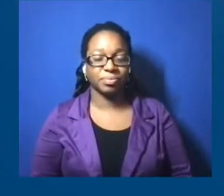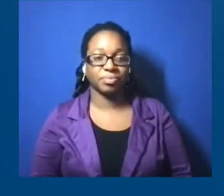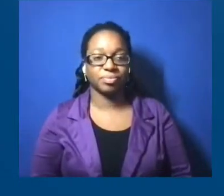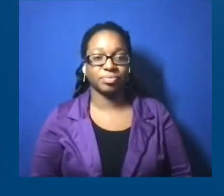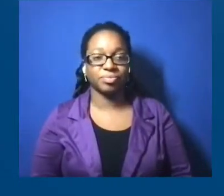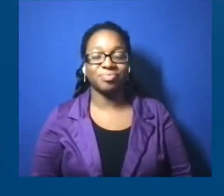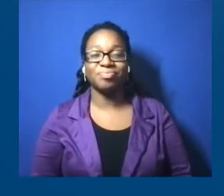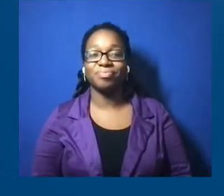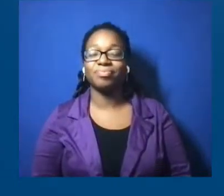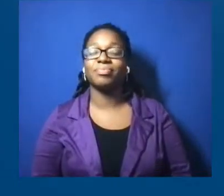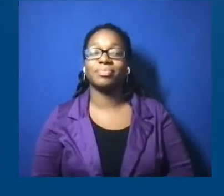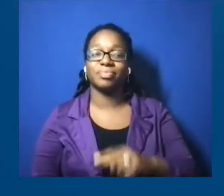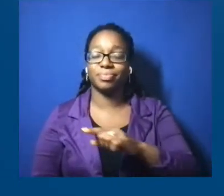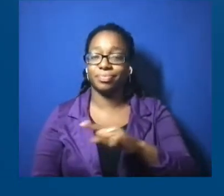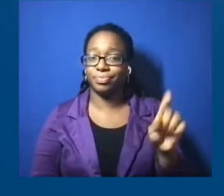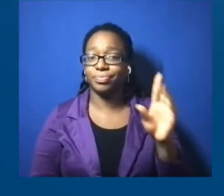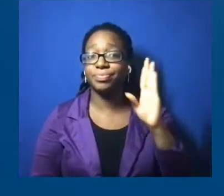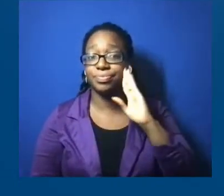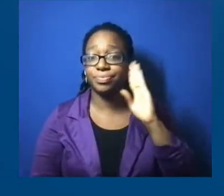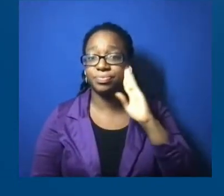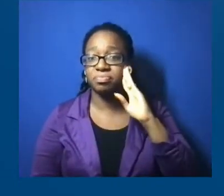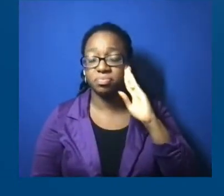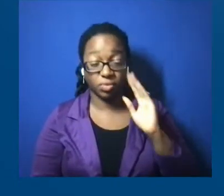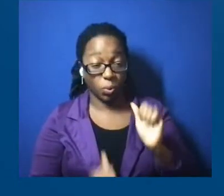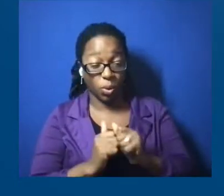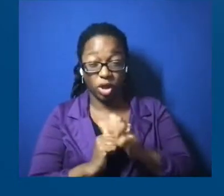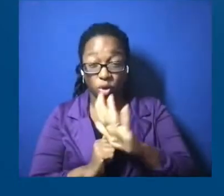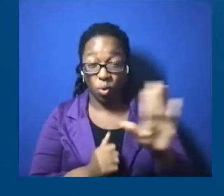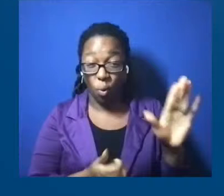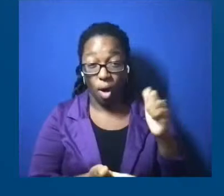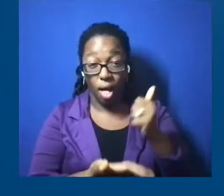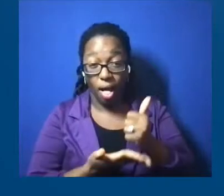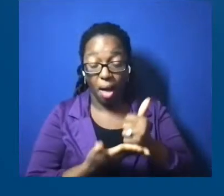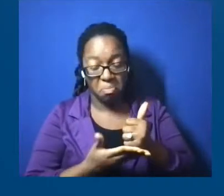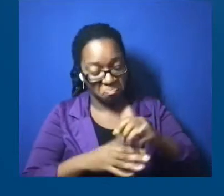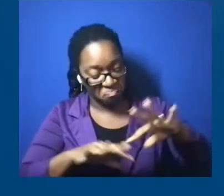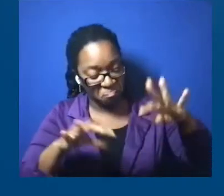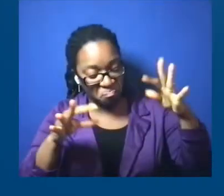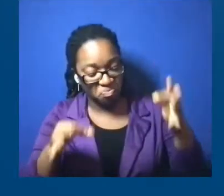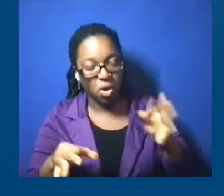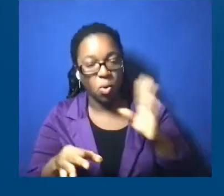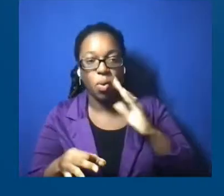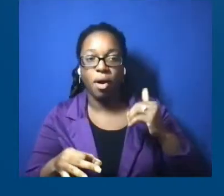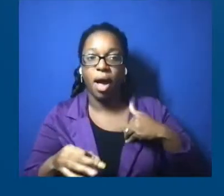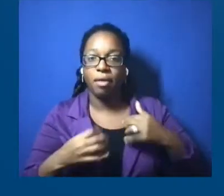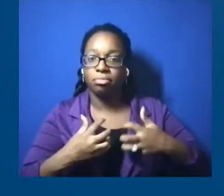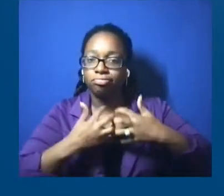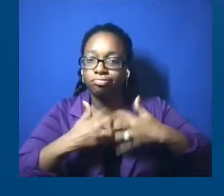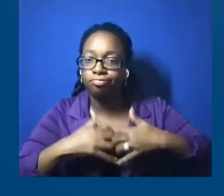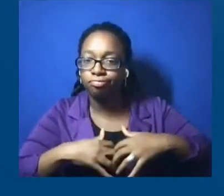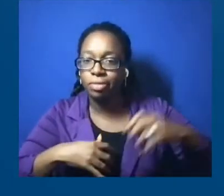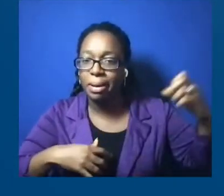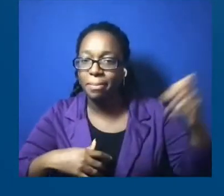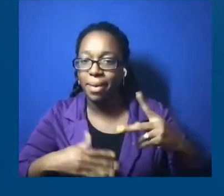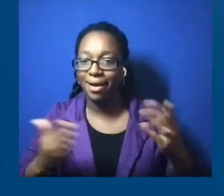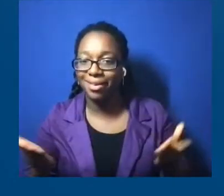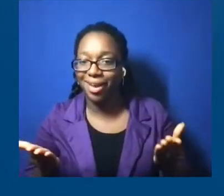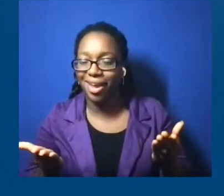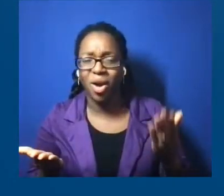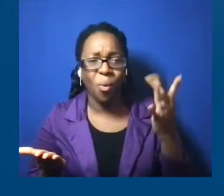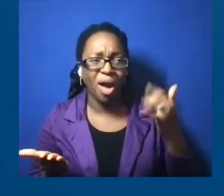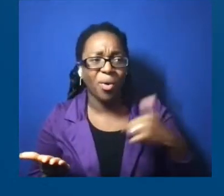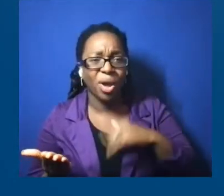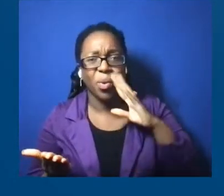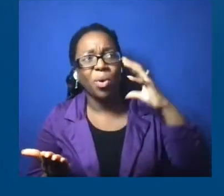And you all know I was determined, with your help, to bring back manufacturing back to the United States instead of companies going overseas for cheaper